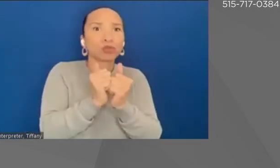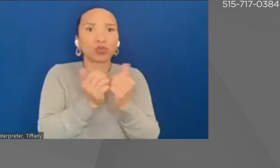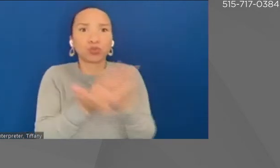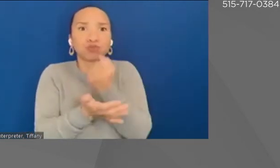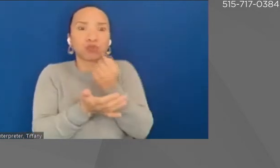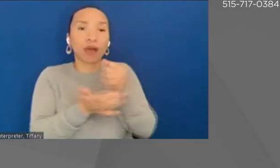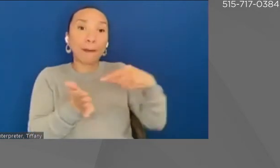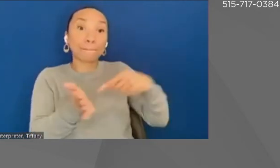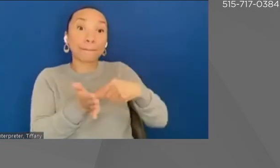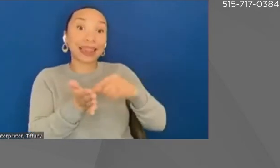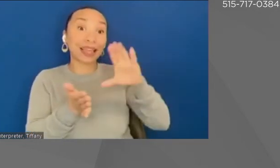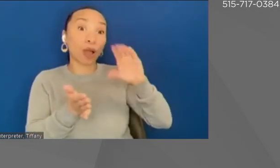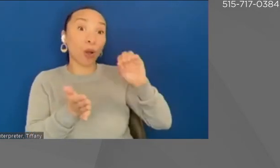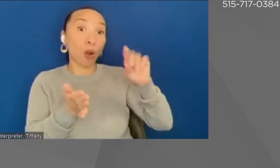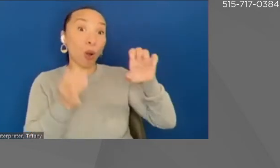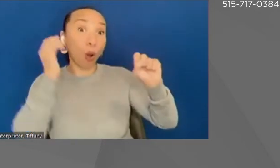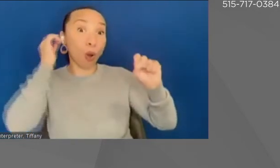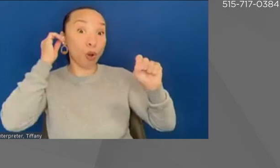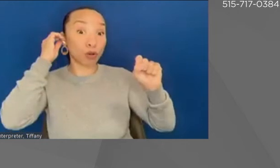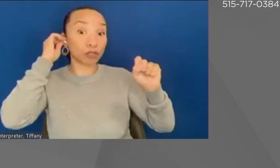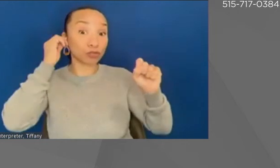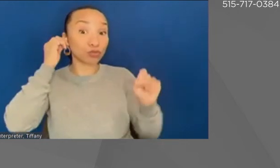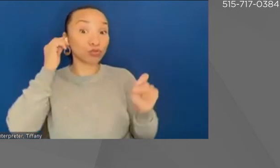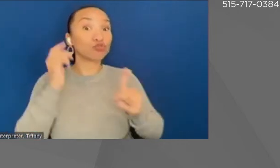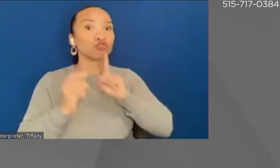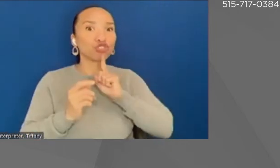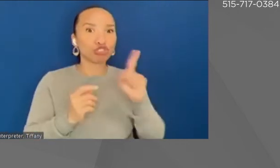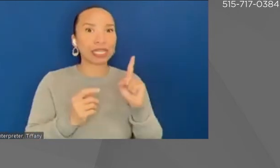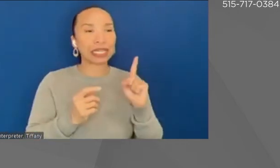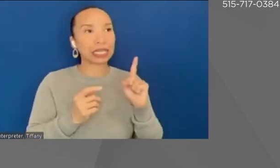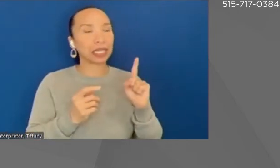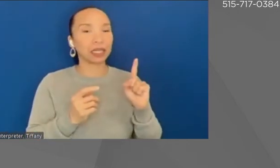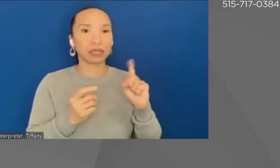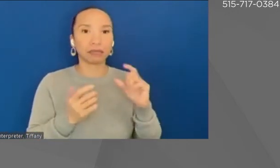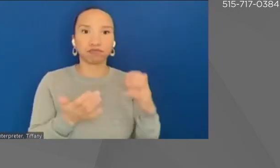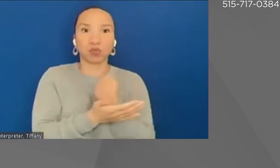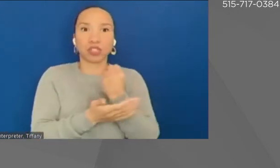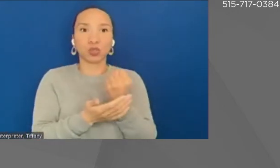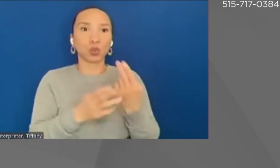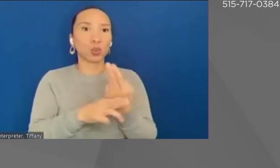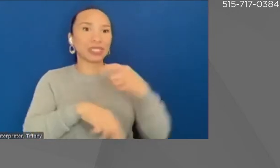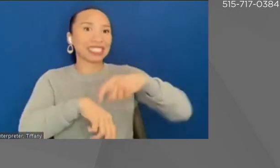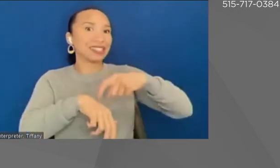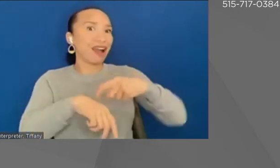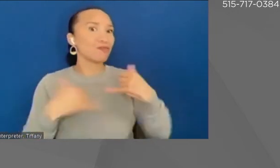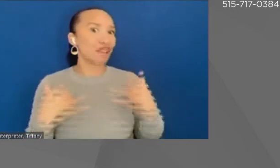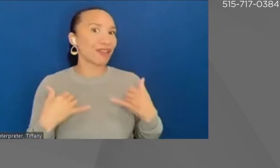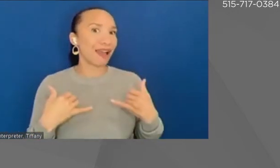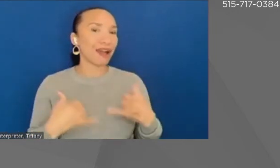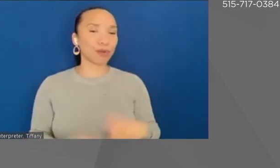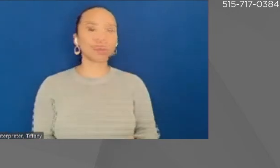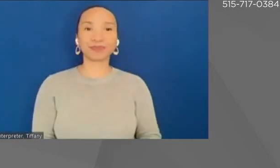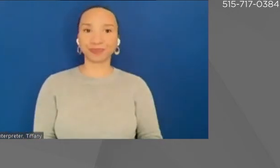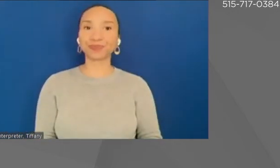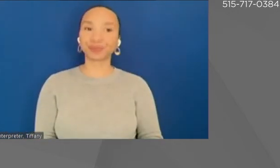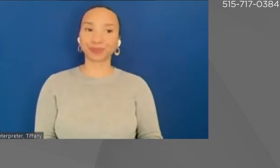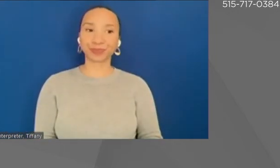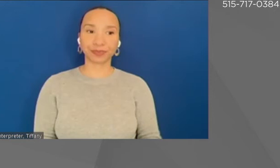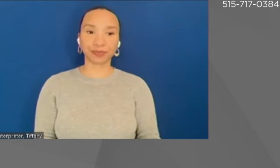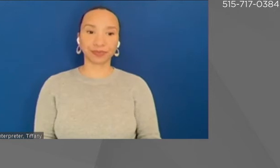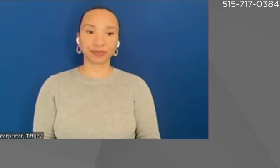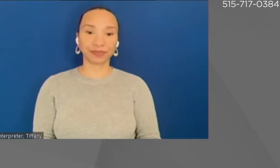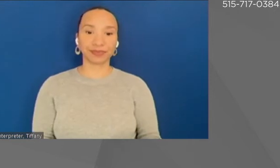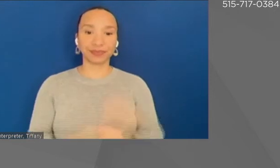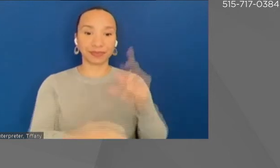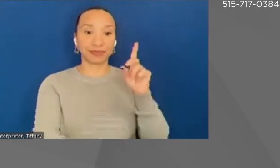getting an opportunity to really maximize this window of opportunity right now. Great, thank you. Dr. Harnack or